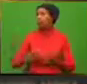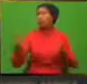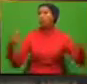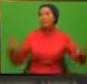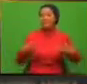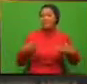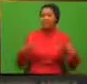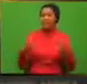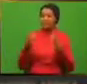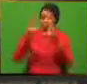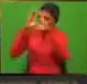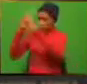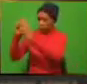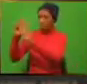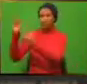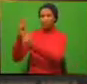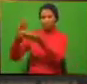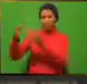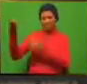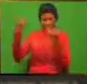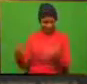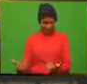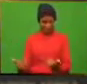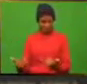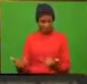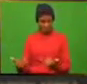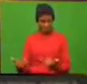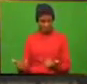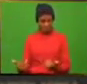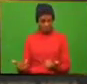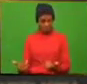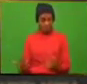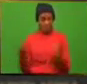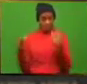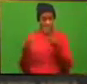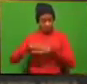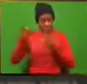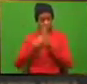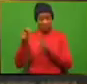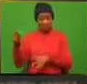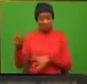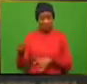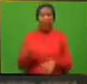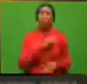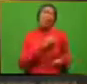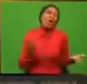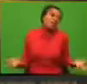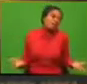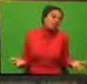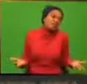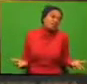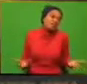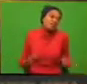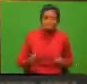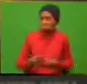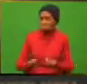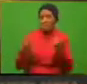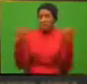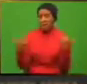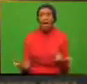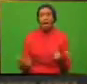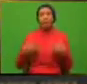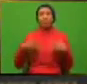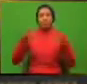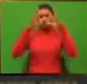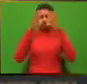now focus on rural areas as a priority? Why would he suddenly do that now?